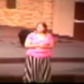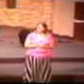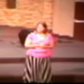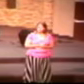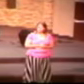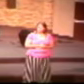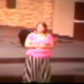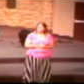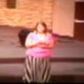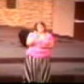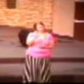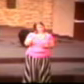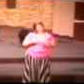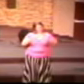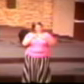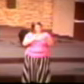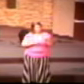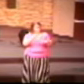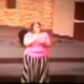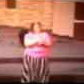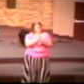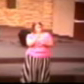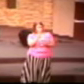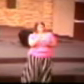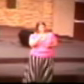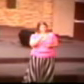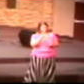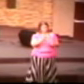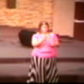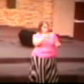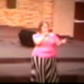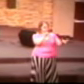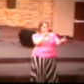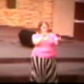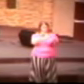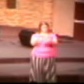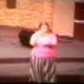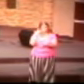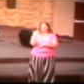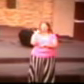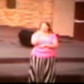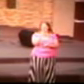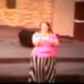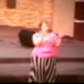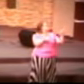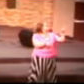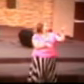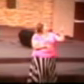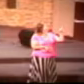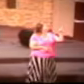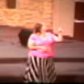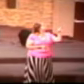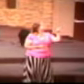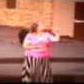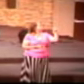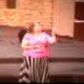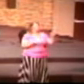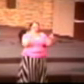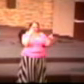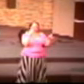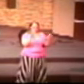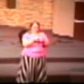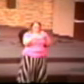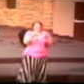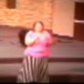Because we live in a world where we like to give our individual orders. You ever been to a restaurant like this? It's family